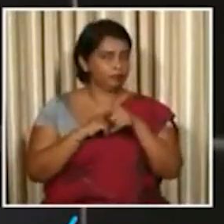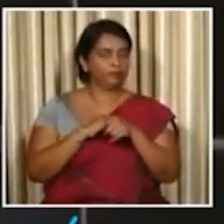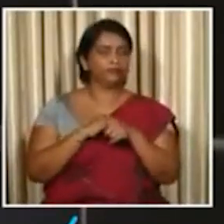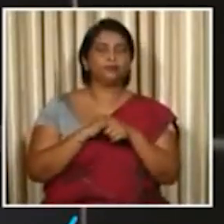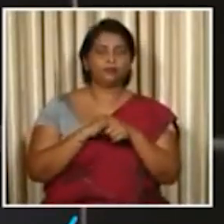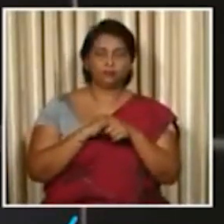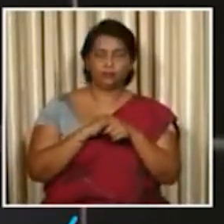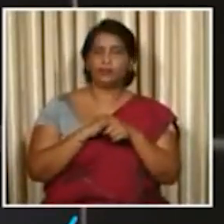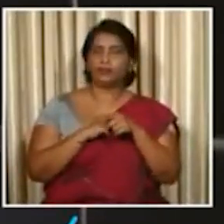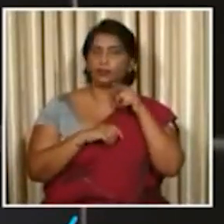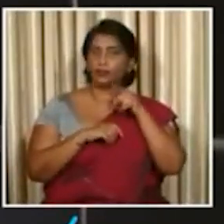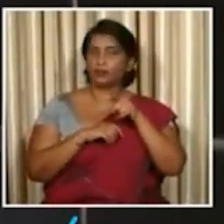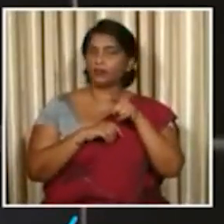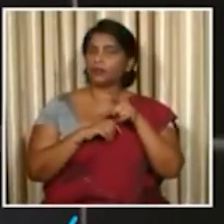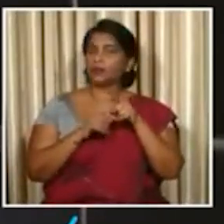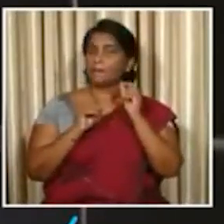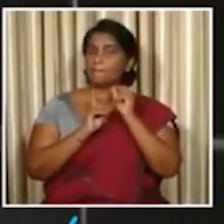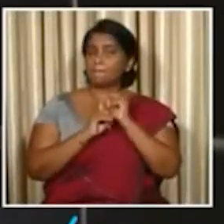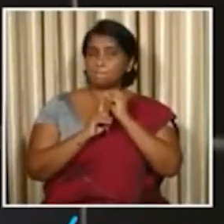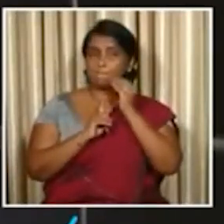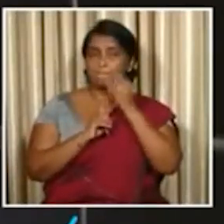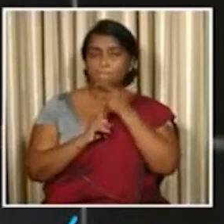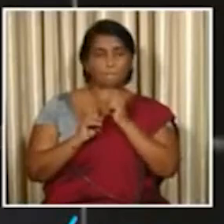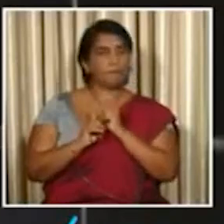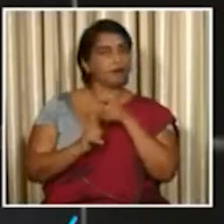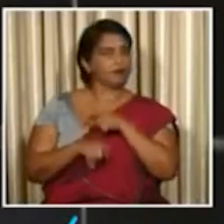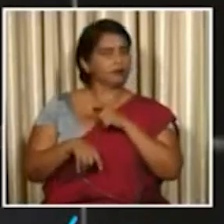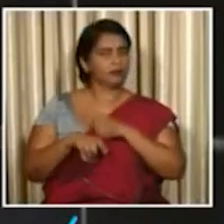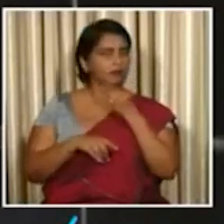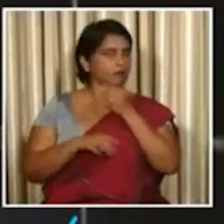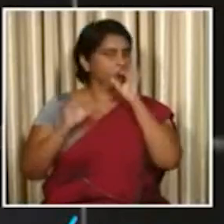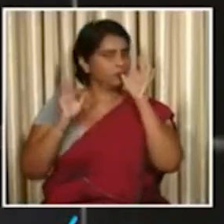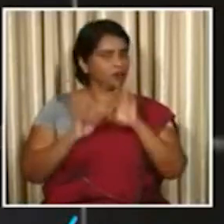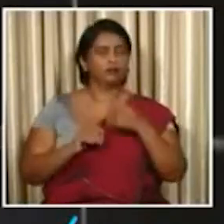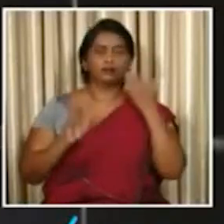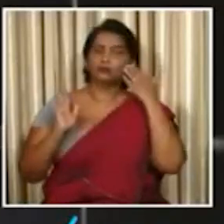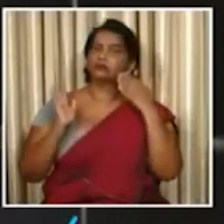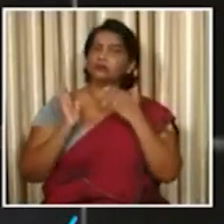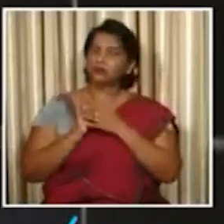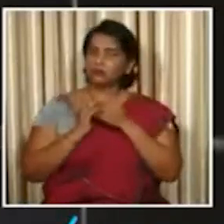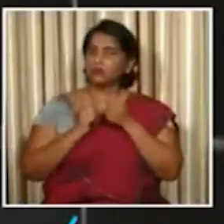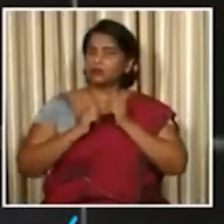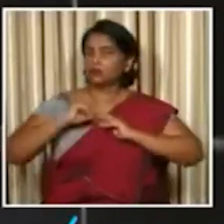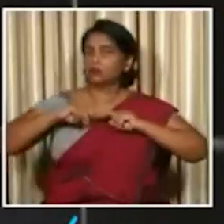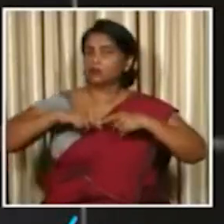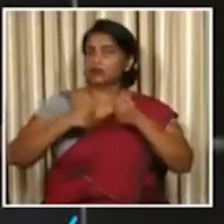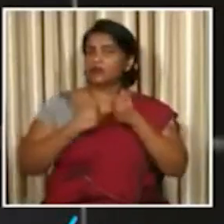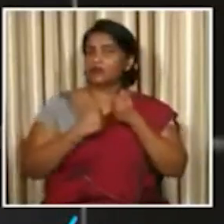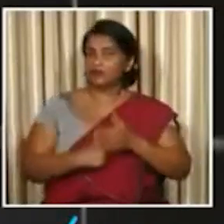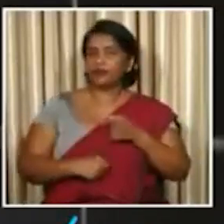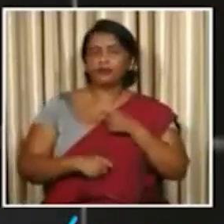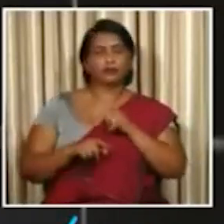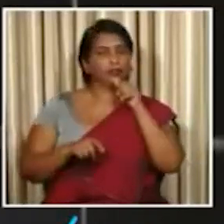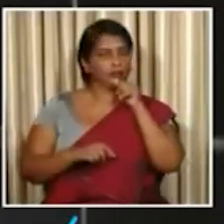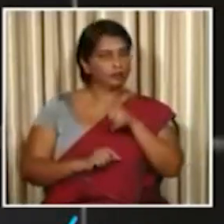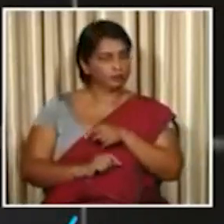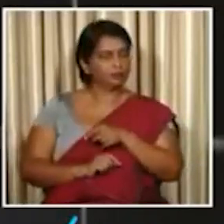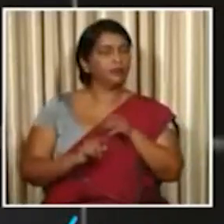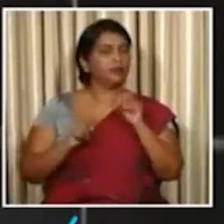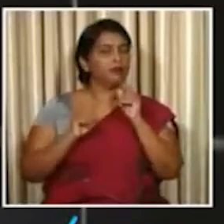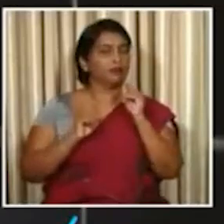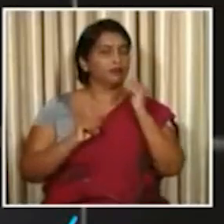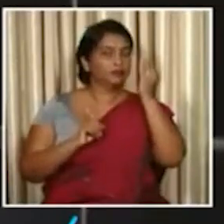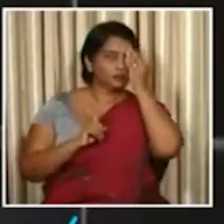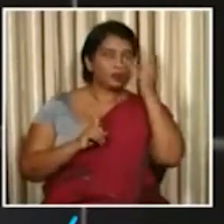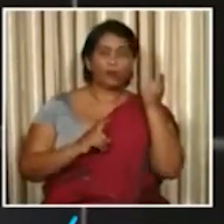enemy of each other and to cause mayhem and chaos in this country just because there is love for Israeli money and the investments in our